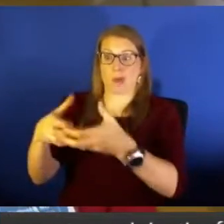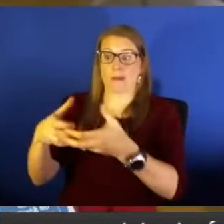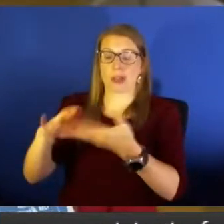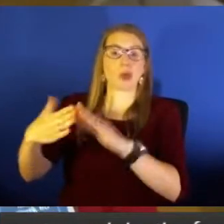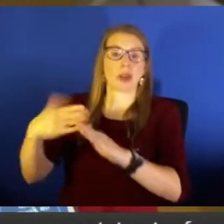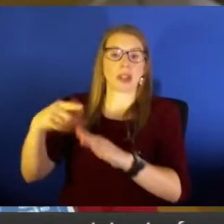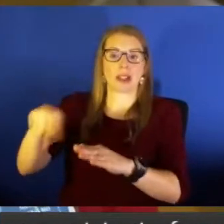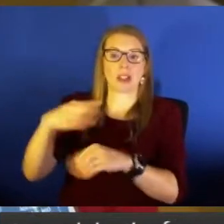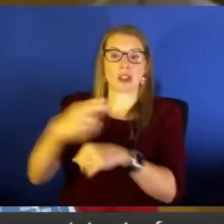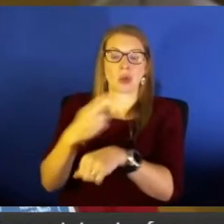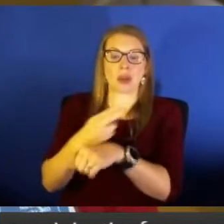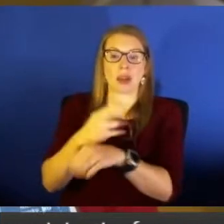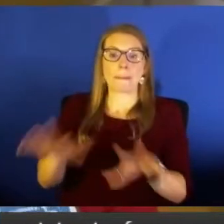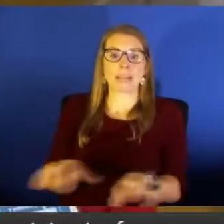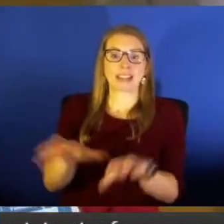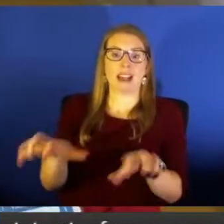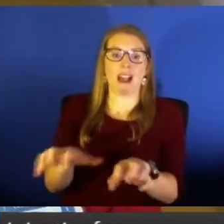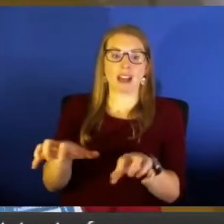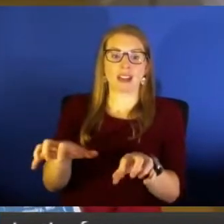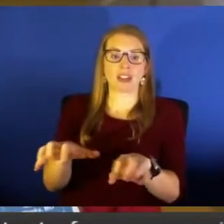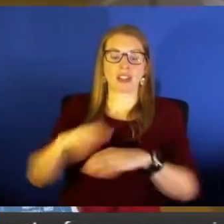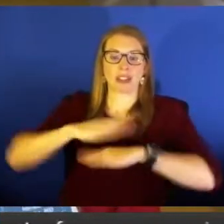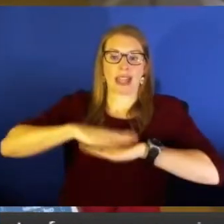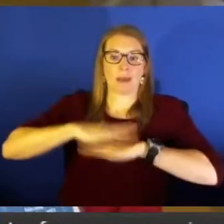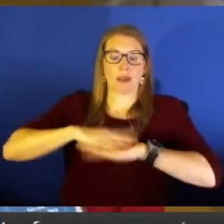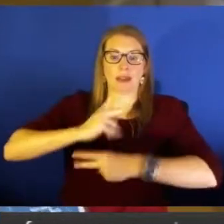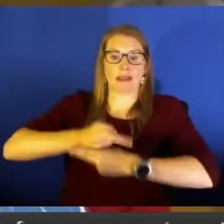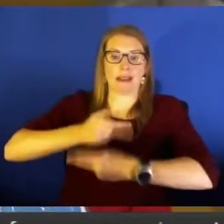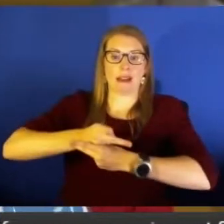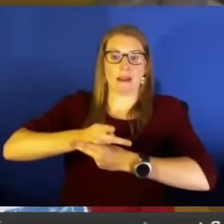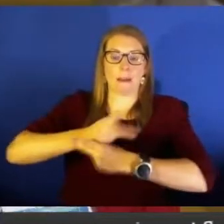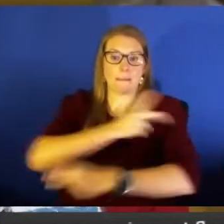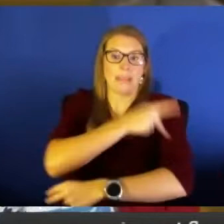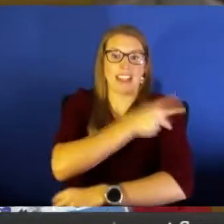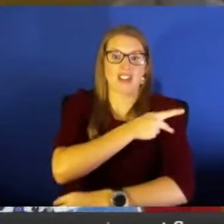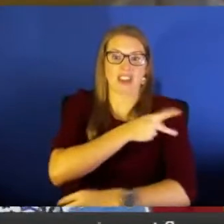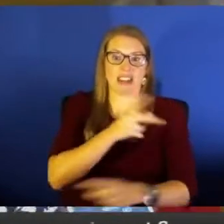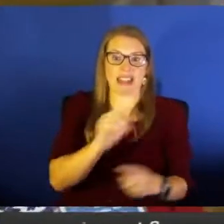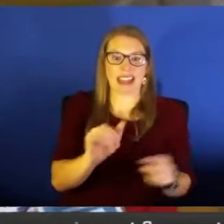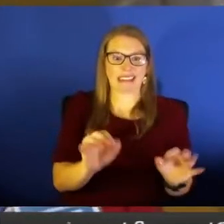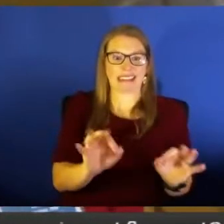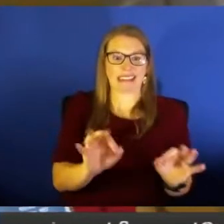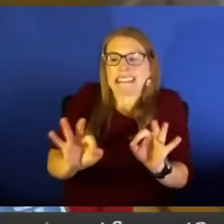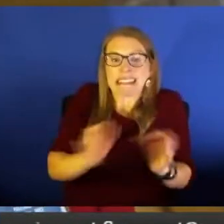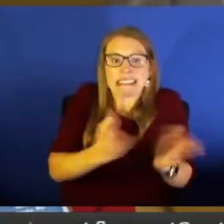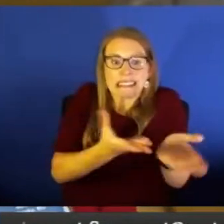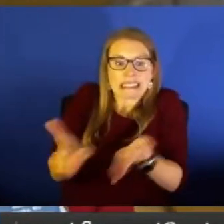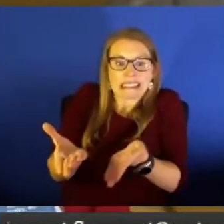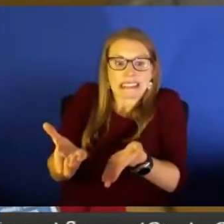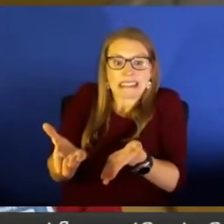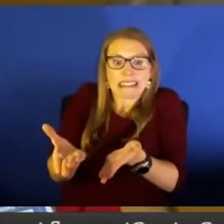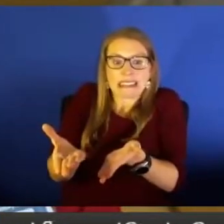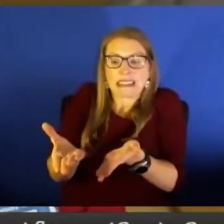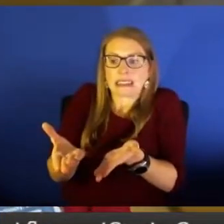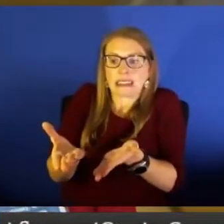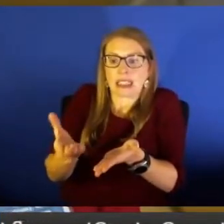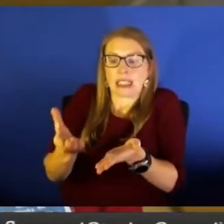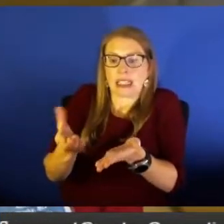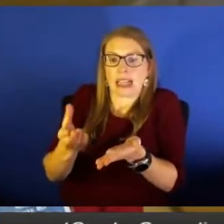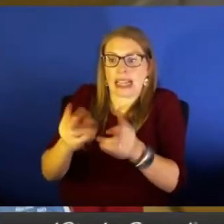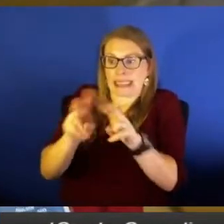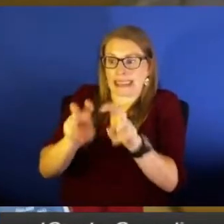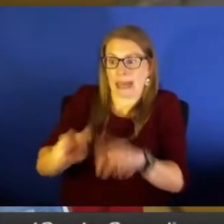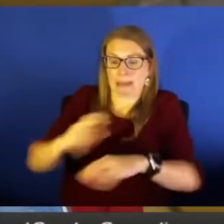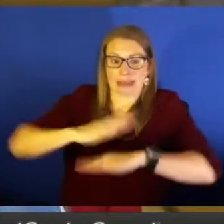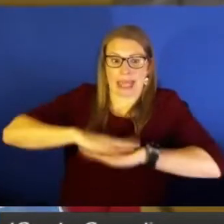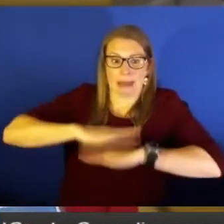using a massage table to take care of patients, to see patients. So just that small act of getting them an exam table, so they have, and then